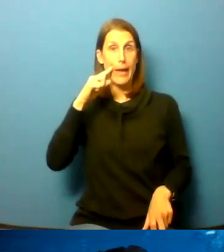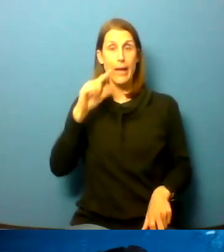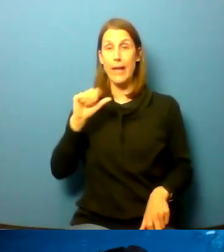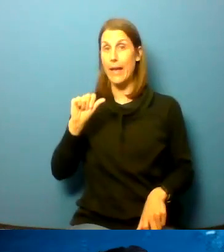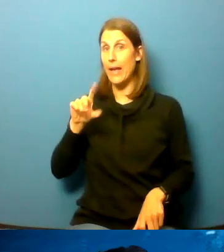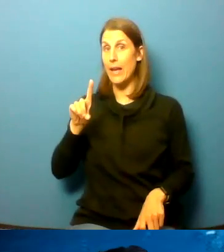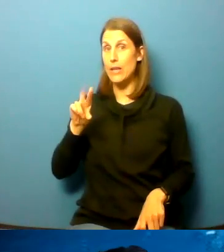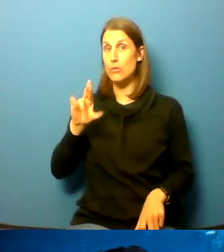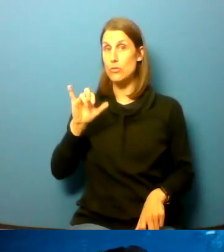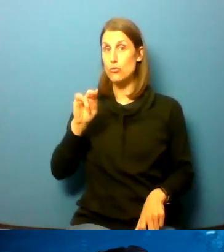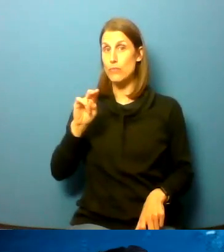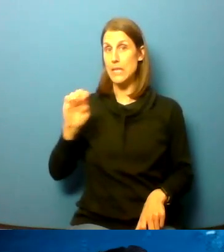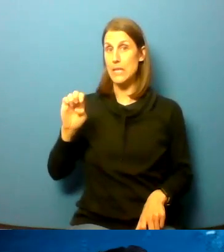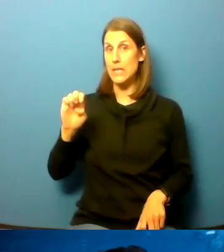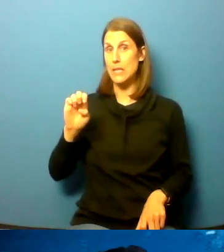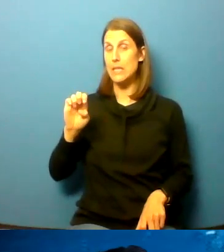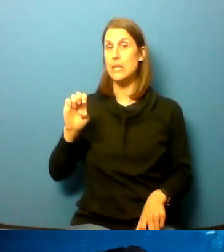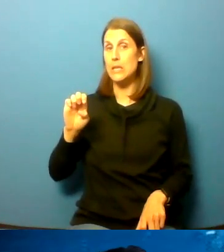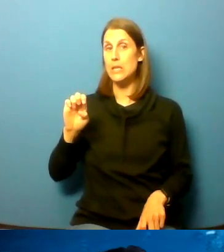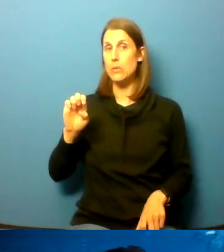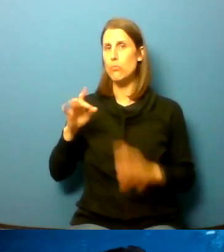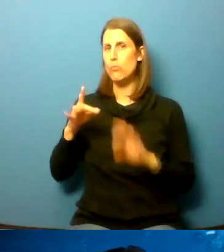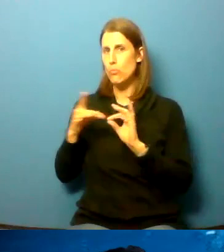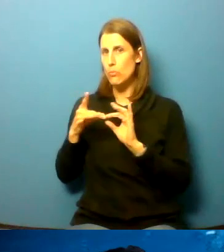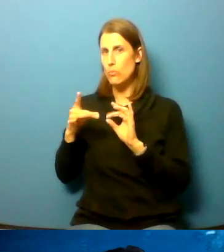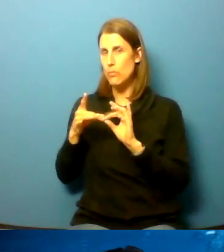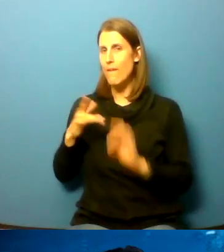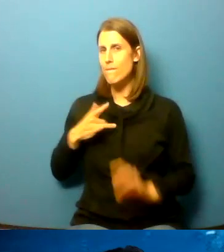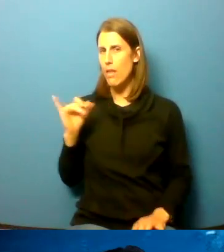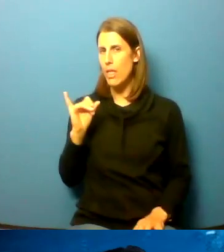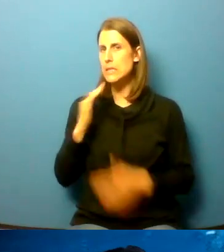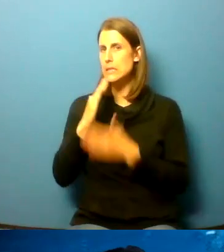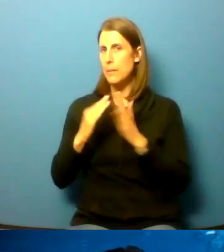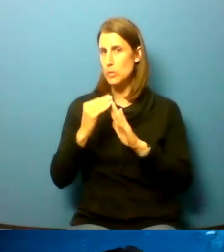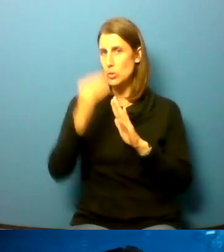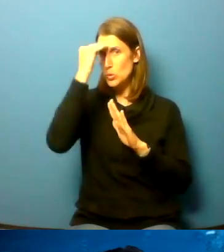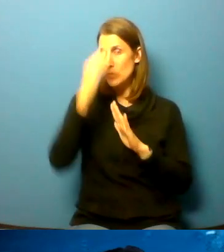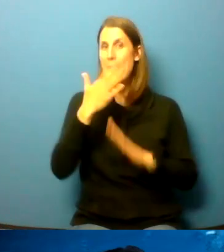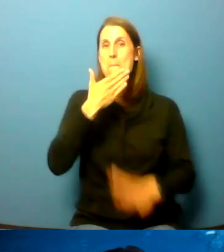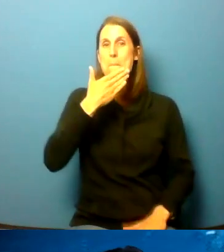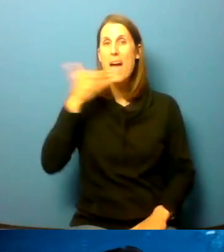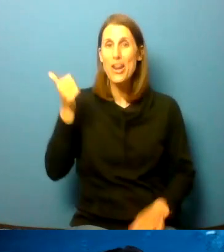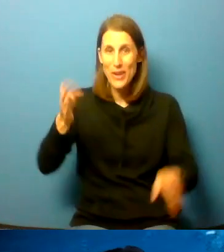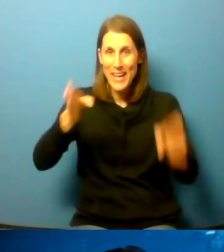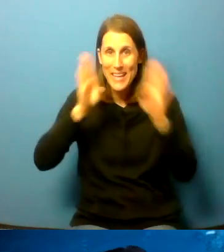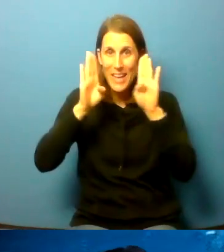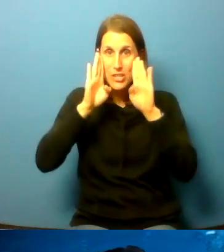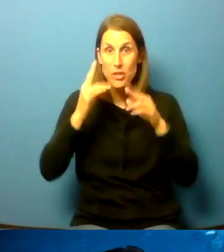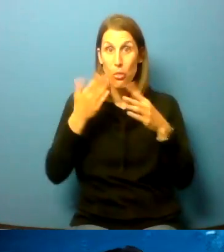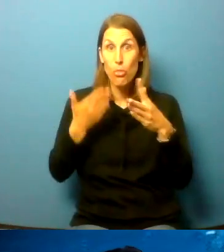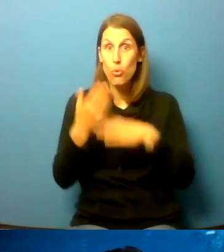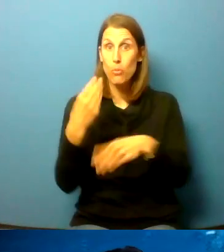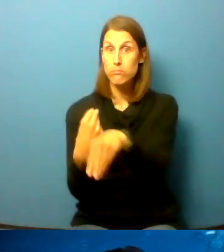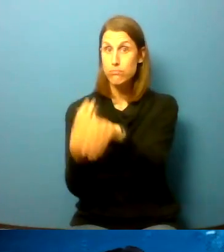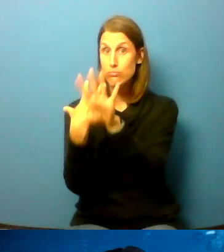potentially unexpectedly, she seemed to kind of have better joint attention with some of her students through Zoom than she sometimes felt like she had